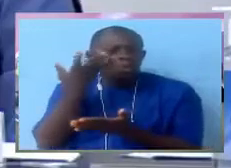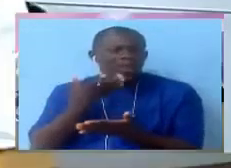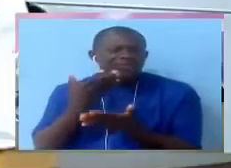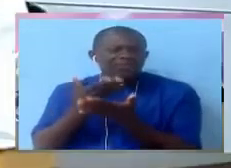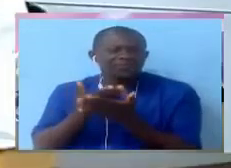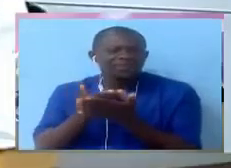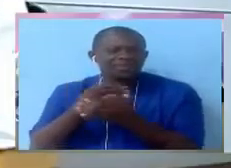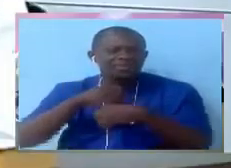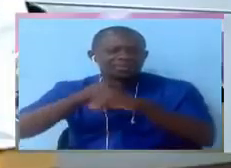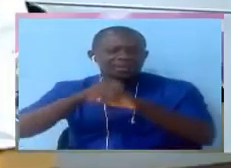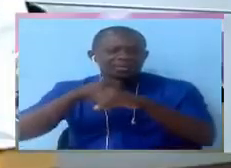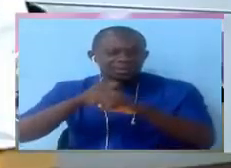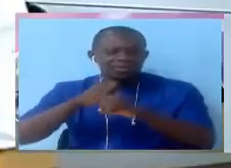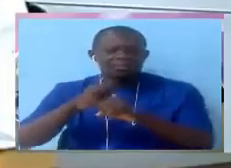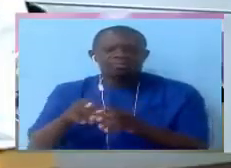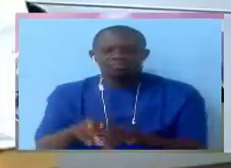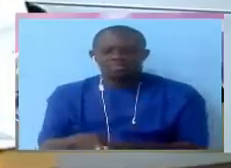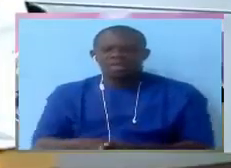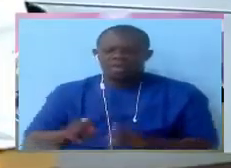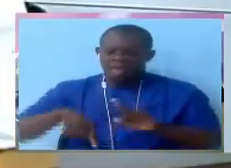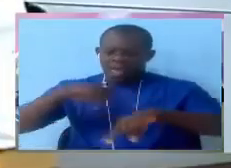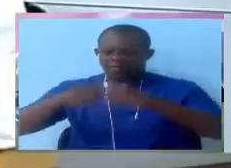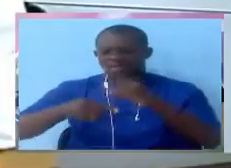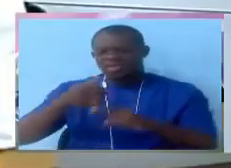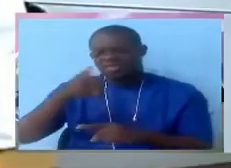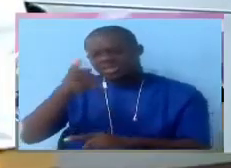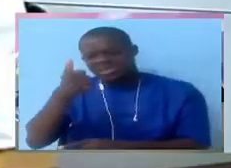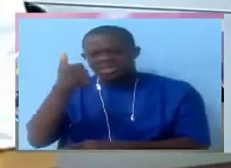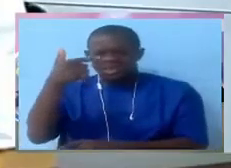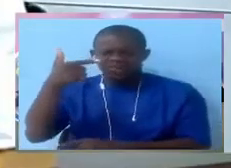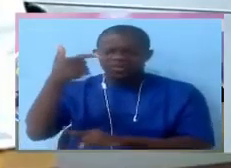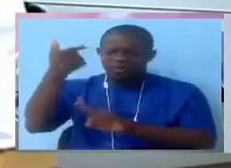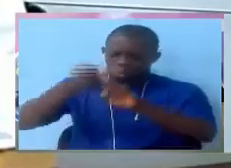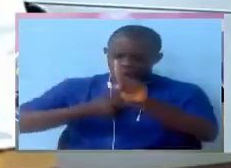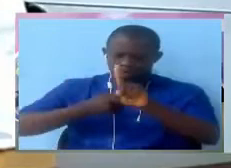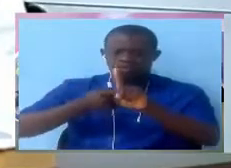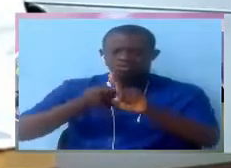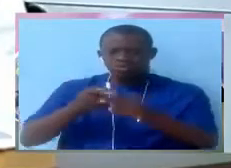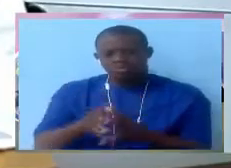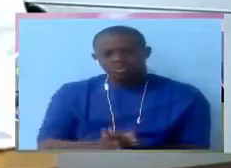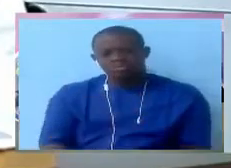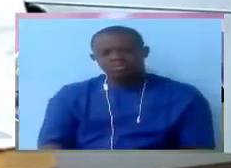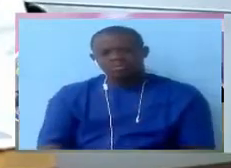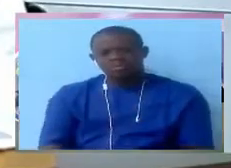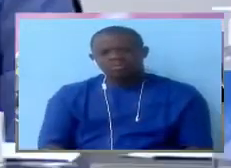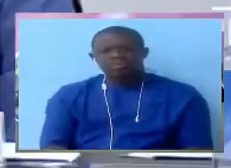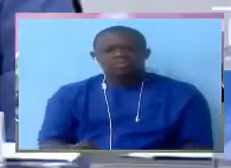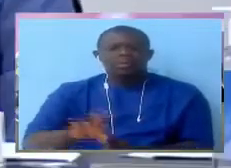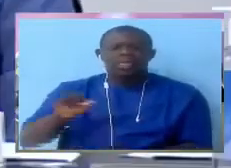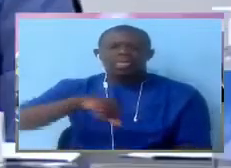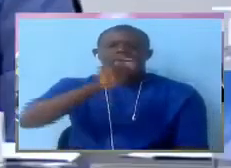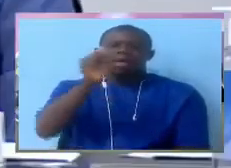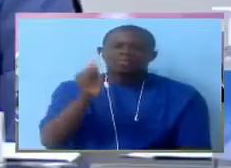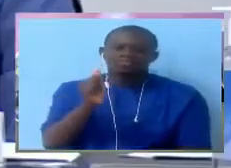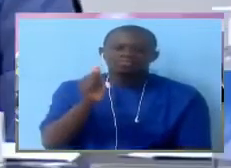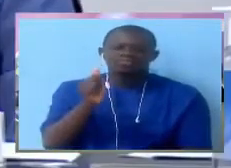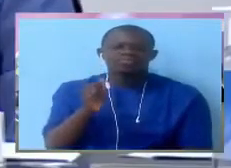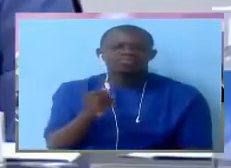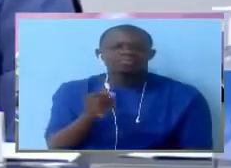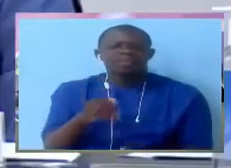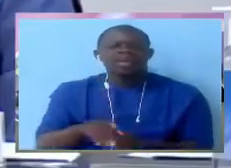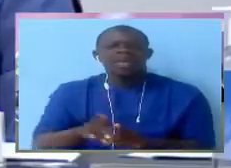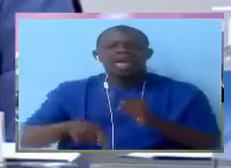jeexal? After 6-7 months. That was after 6 to 7 months. And